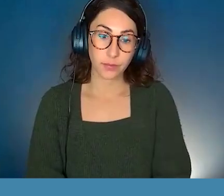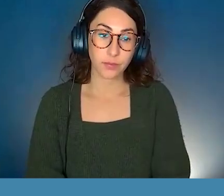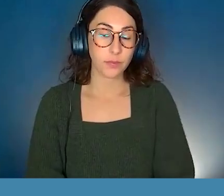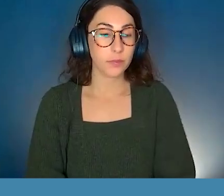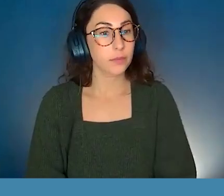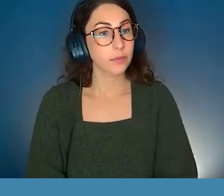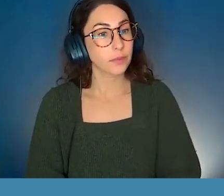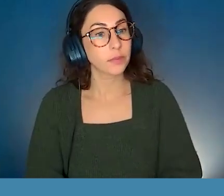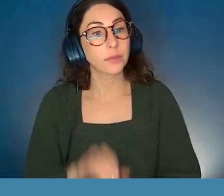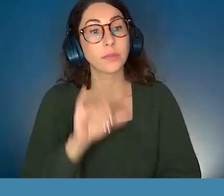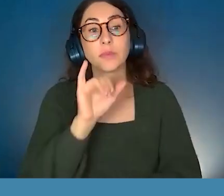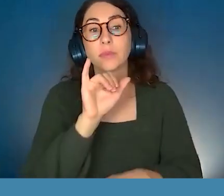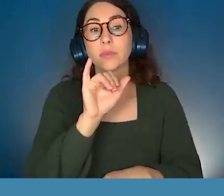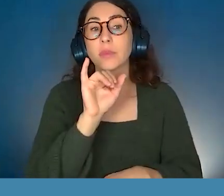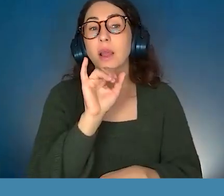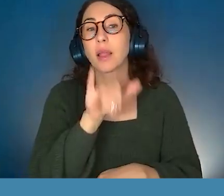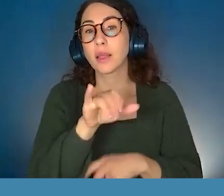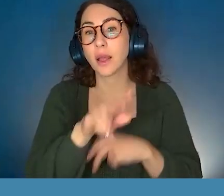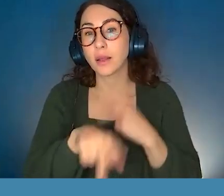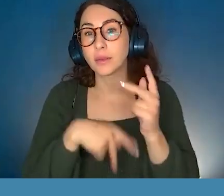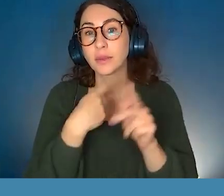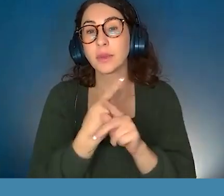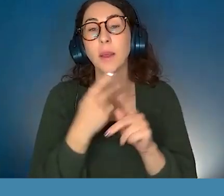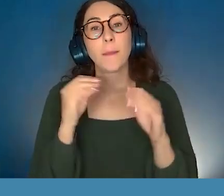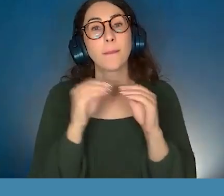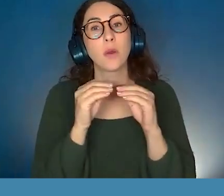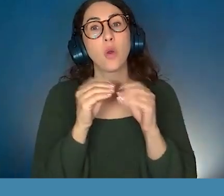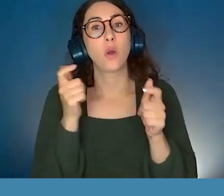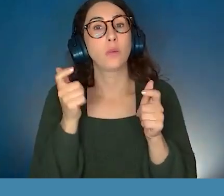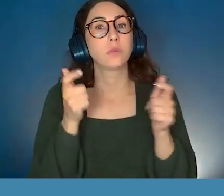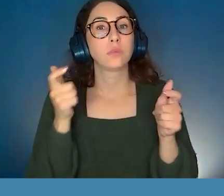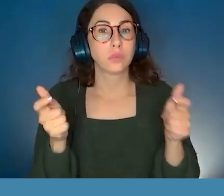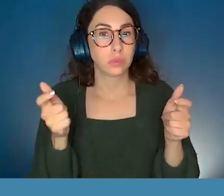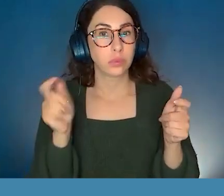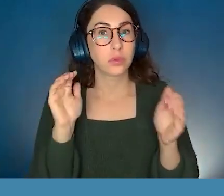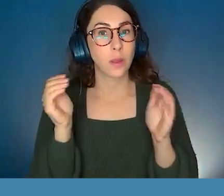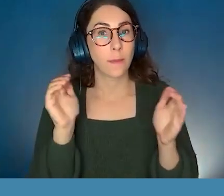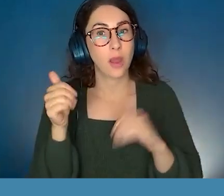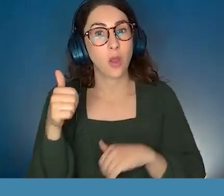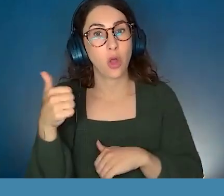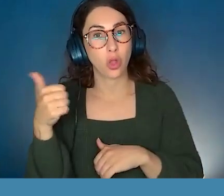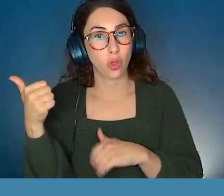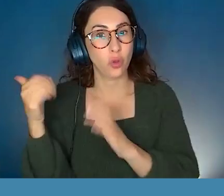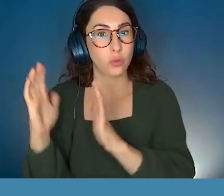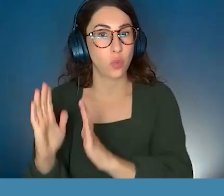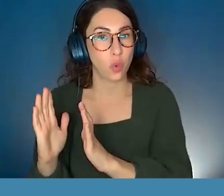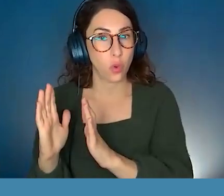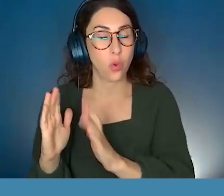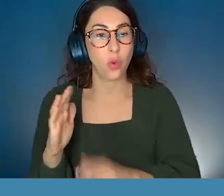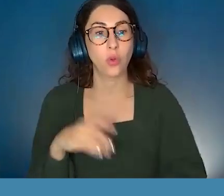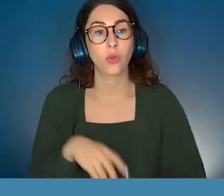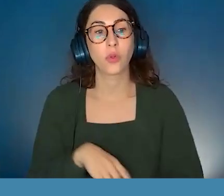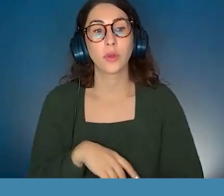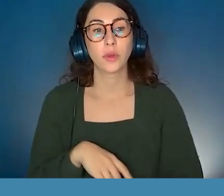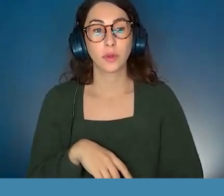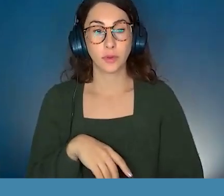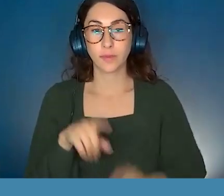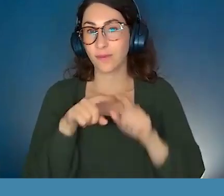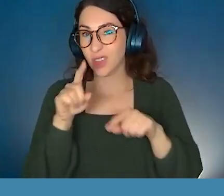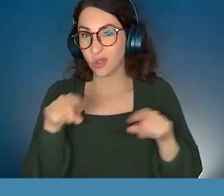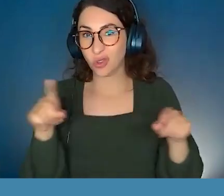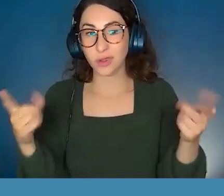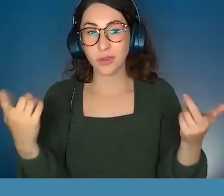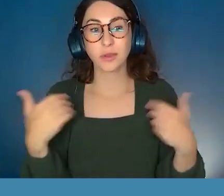These types of homes are bigger than the other ones. They vary widely. They can be homes with less than